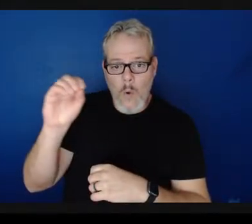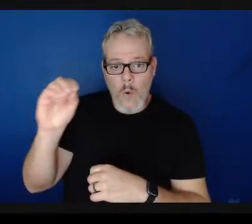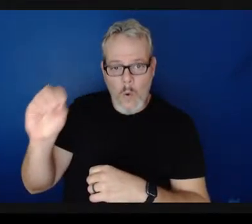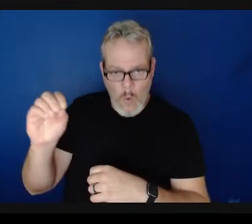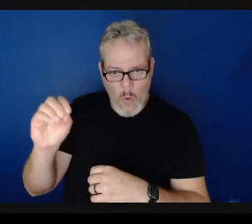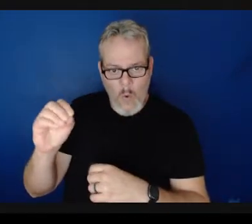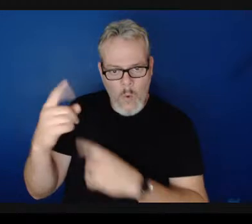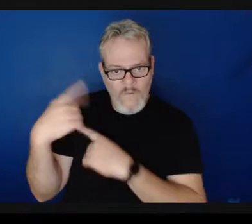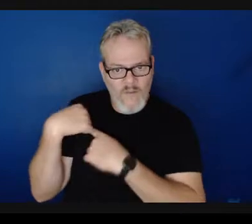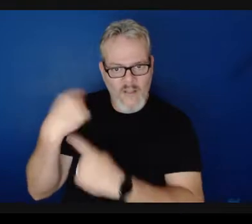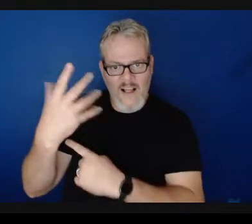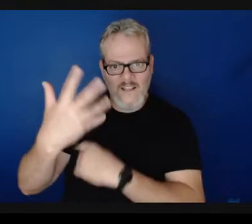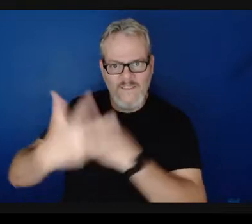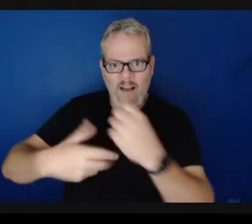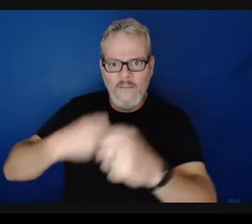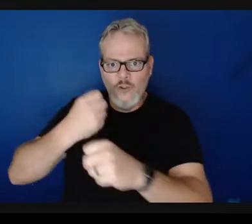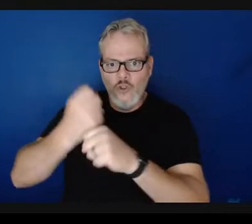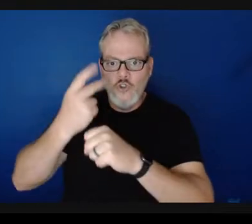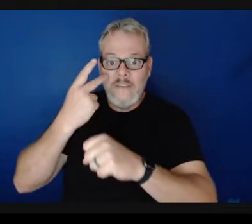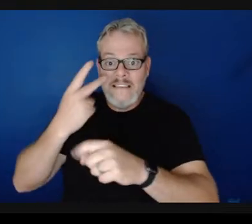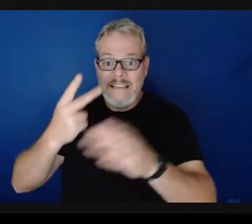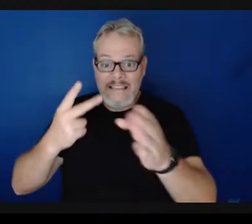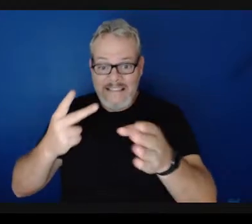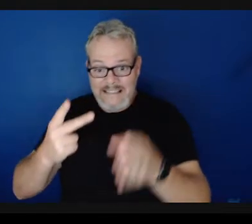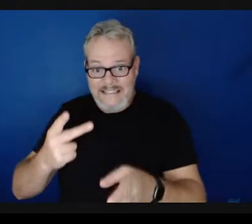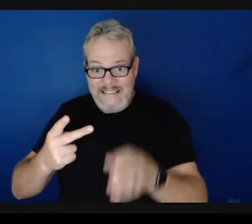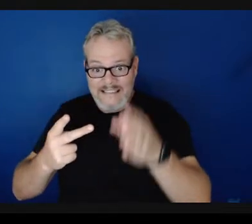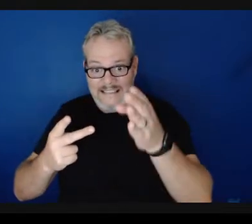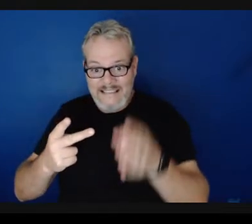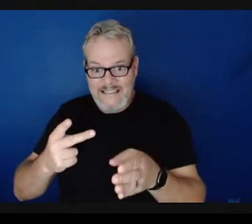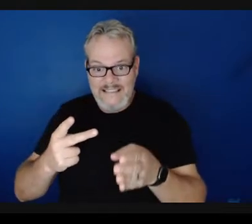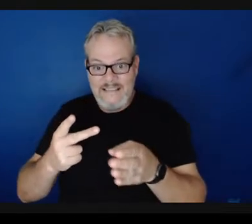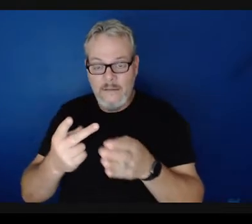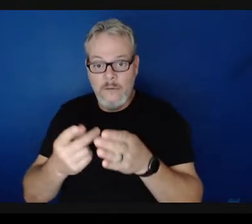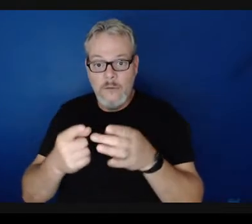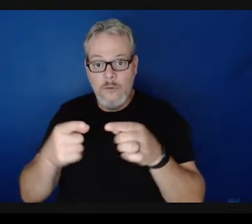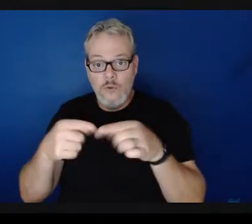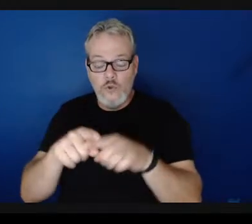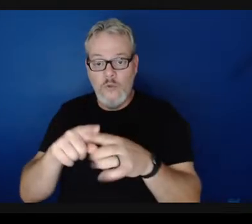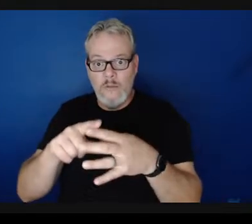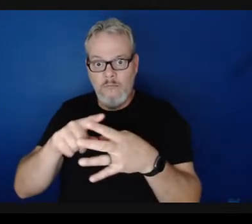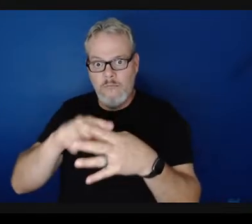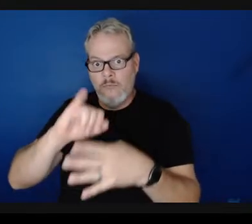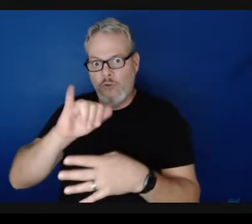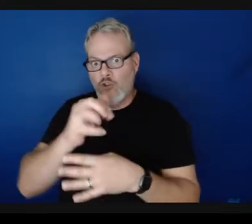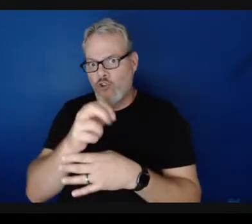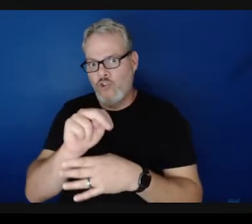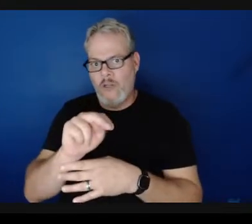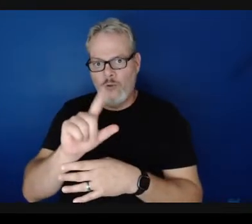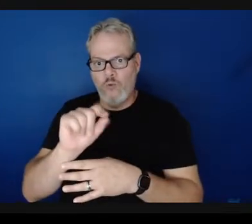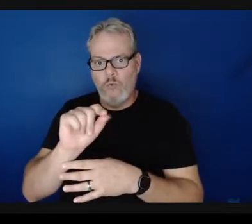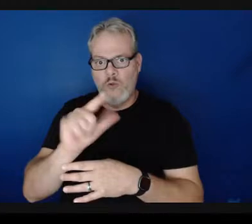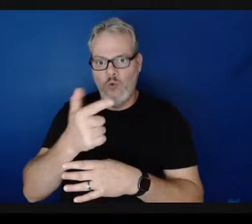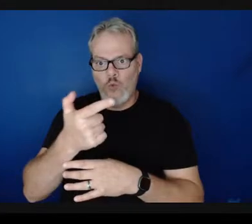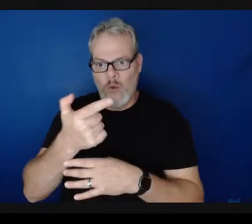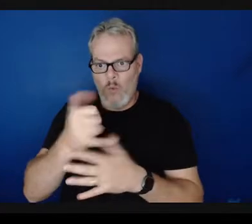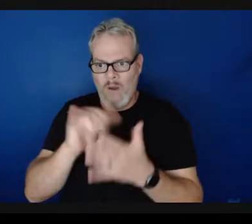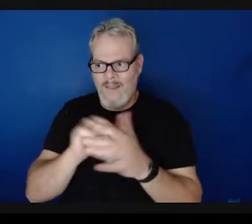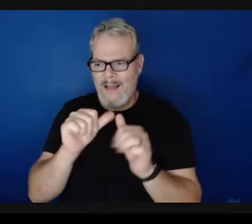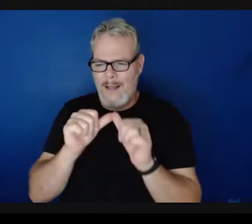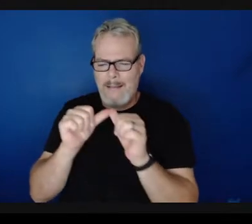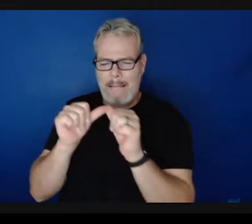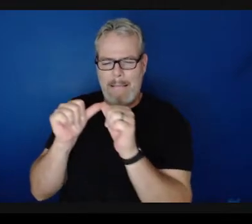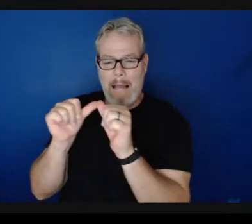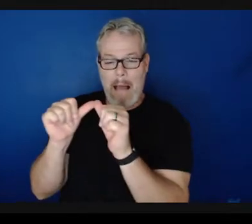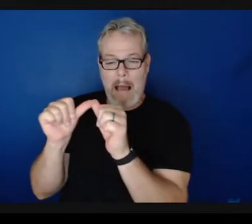that summit eruption began in 2021 is when it began its contraction across Middle East Rift that lasted